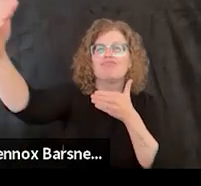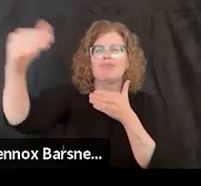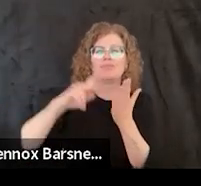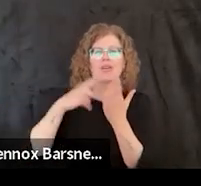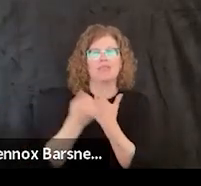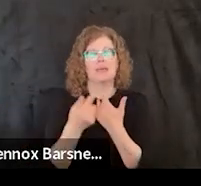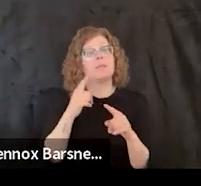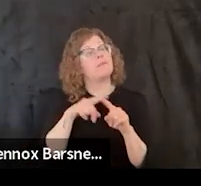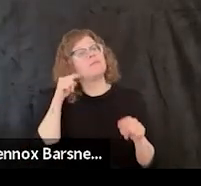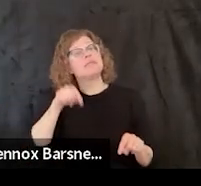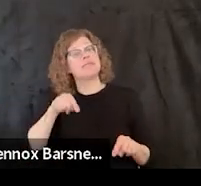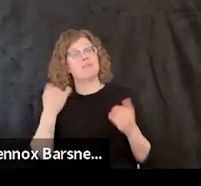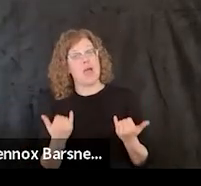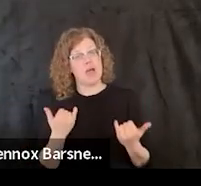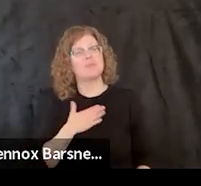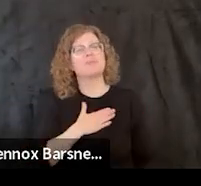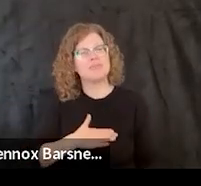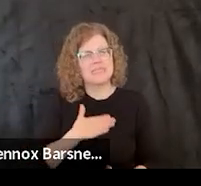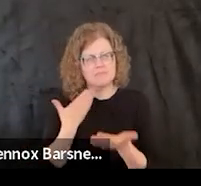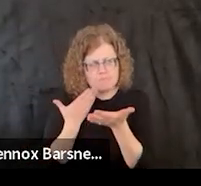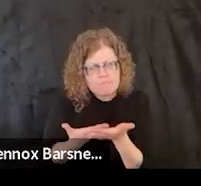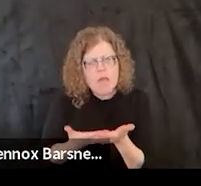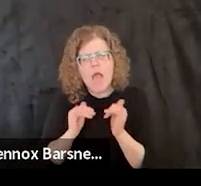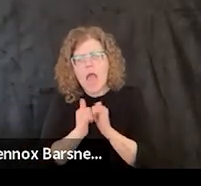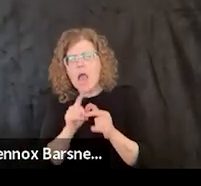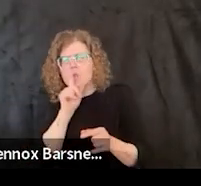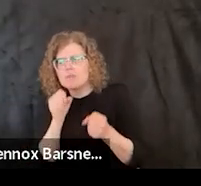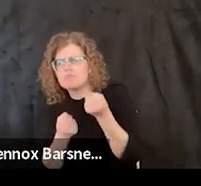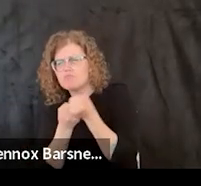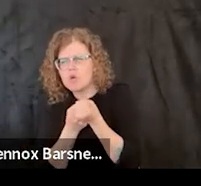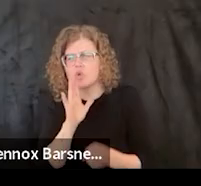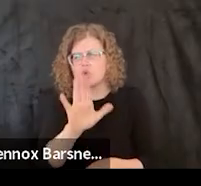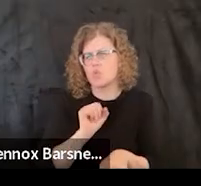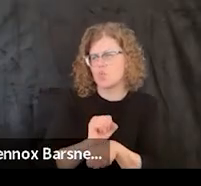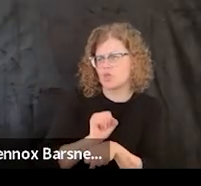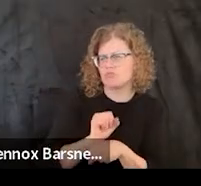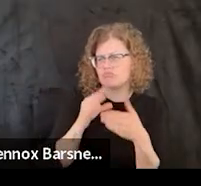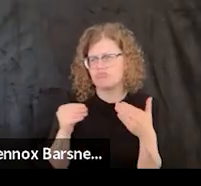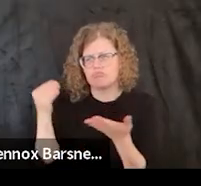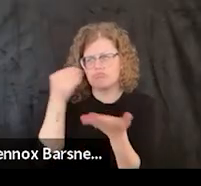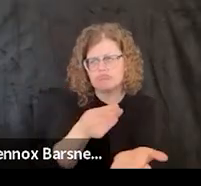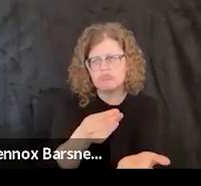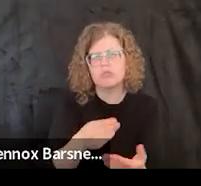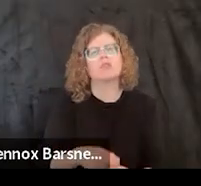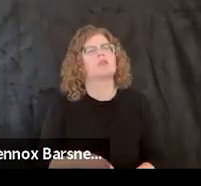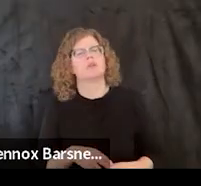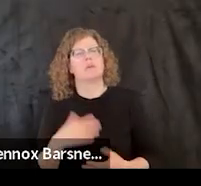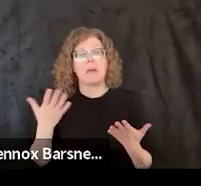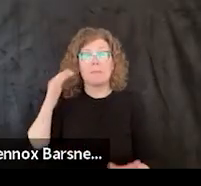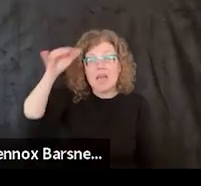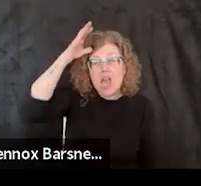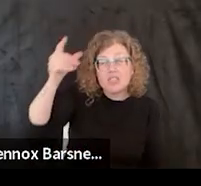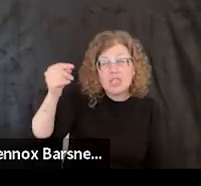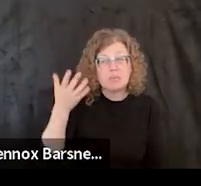application. If relevant, speak to your rationale for purchasing rather than renting the specific